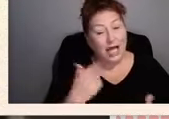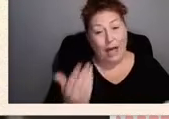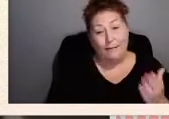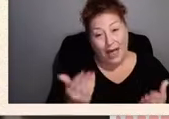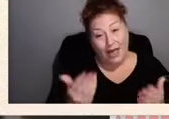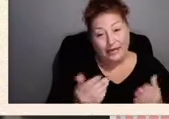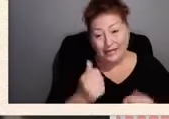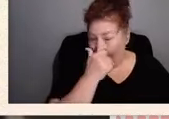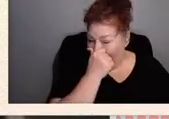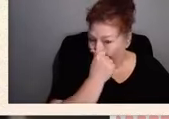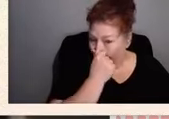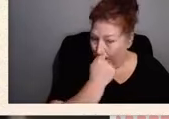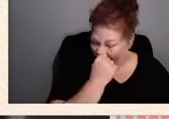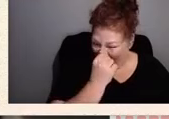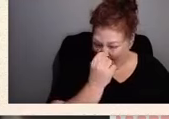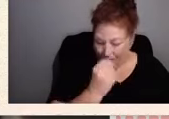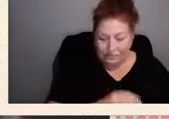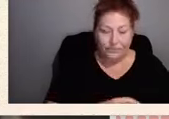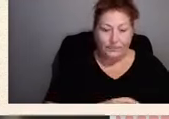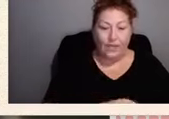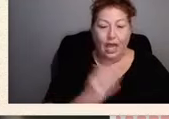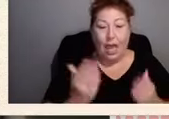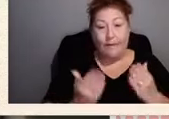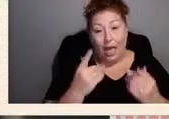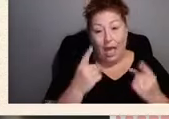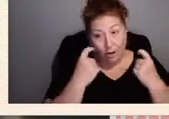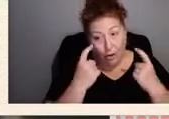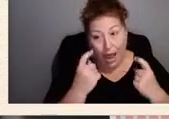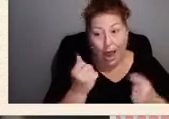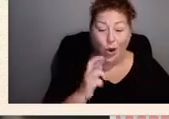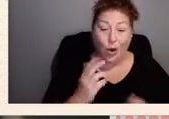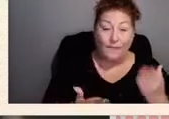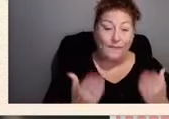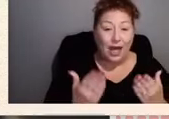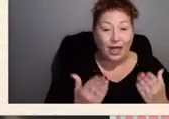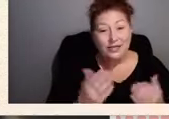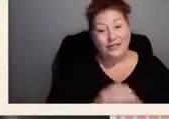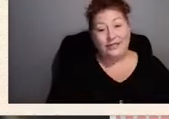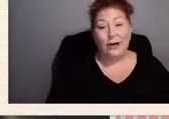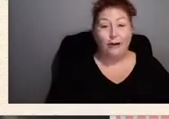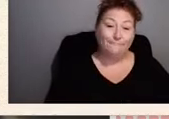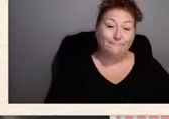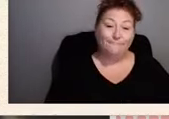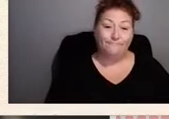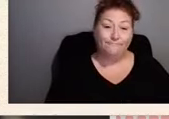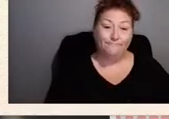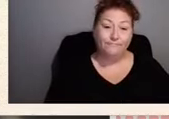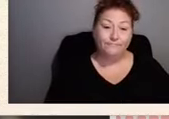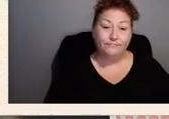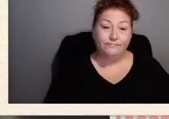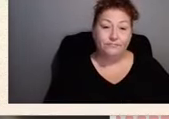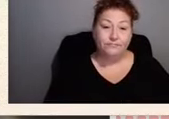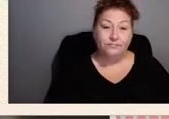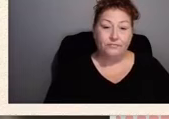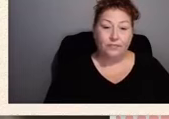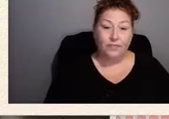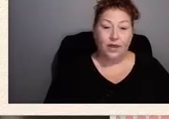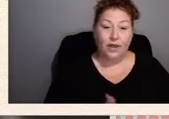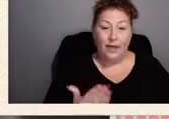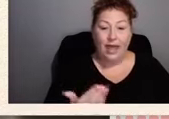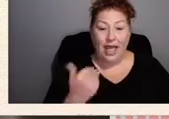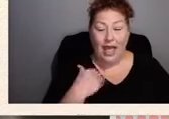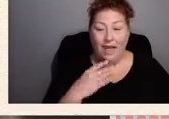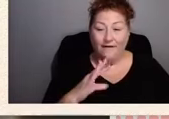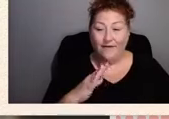um, I might cry, or um, I might have my little fit for a